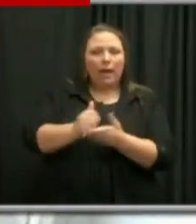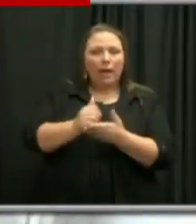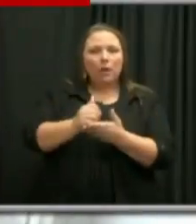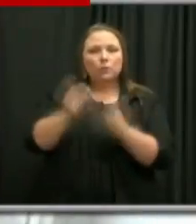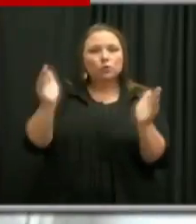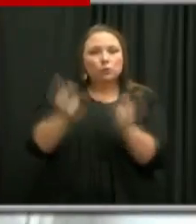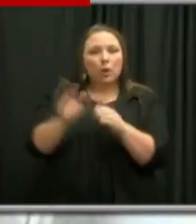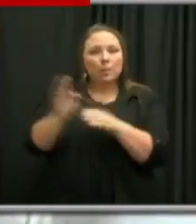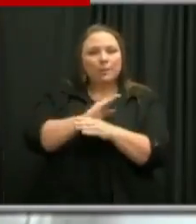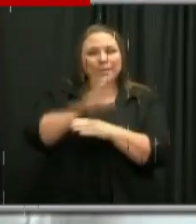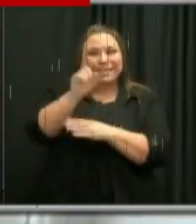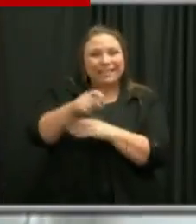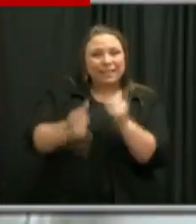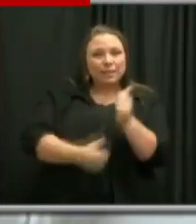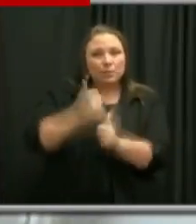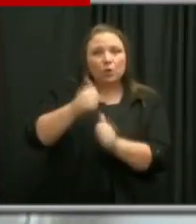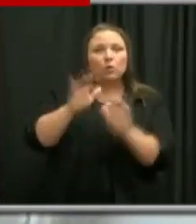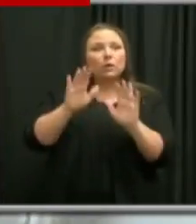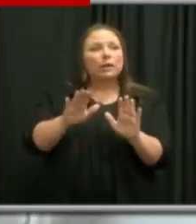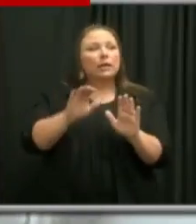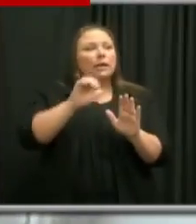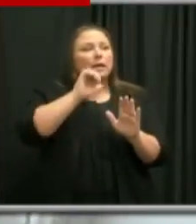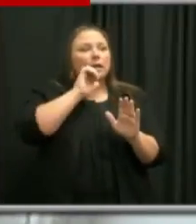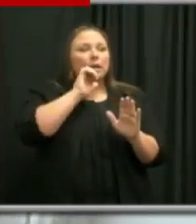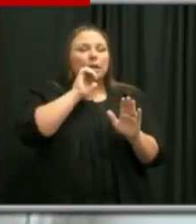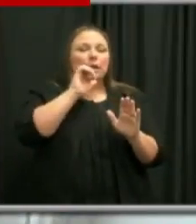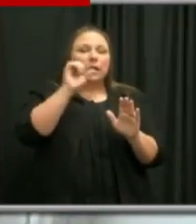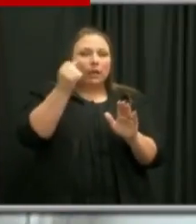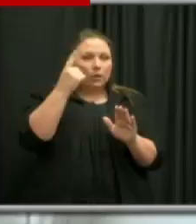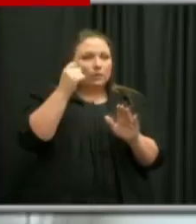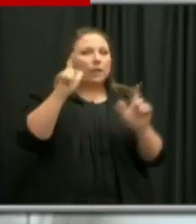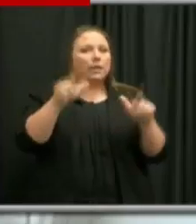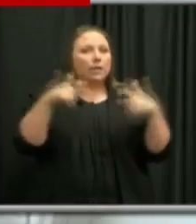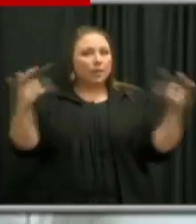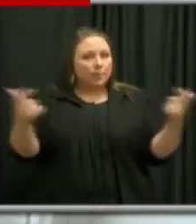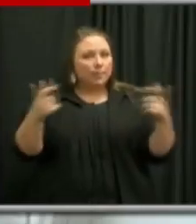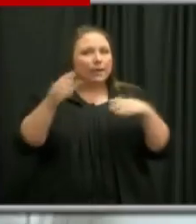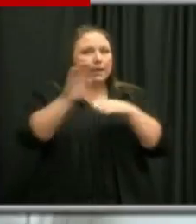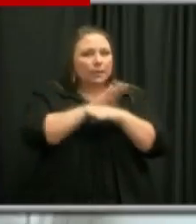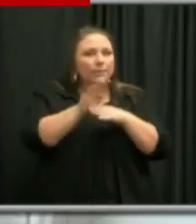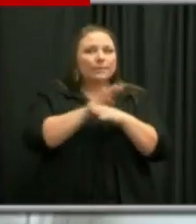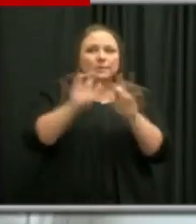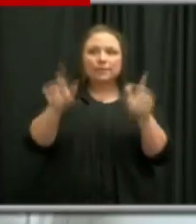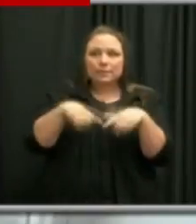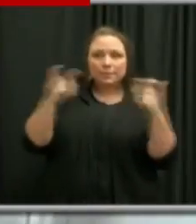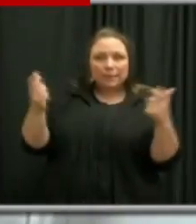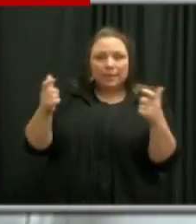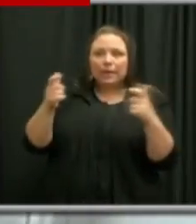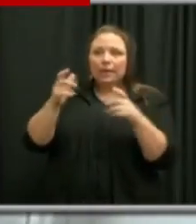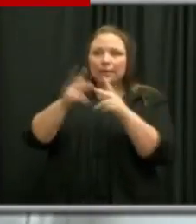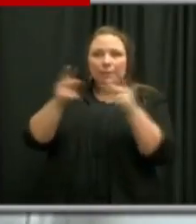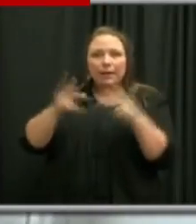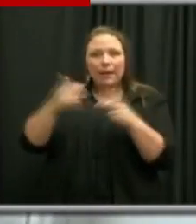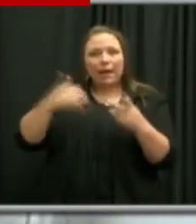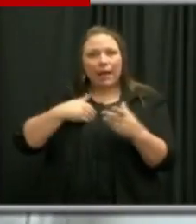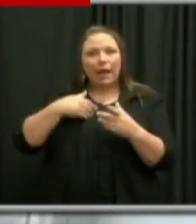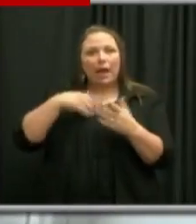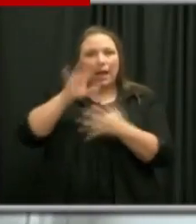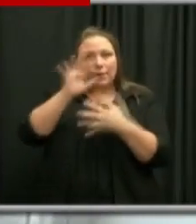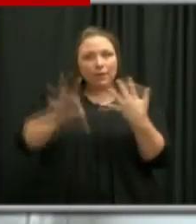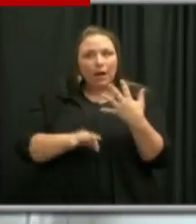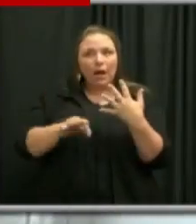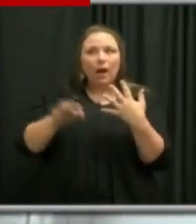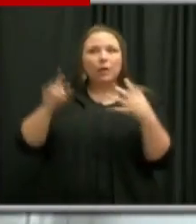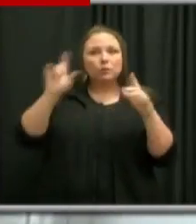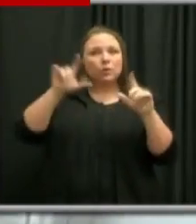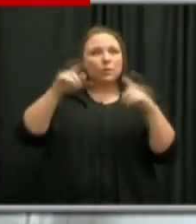not to publicly traded companies and large businesses that have access to other credit options. But that's a big